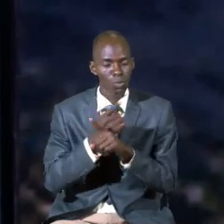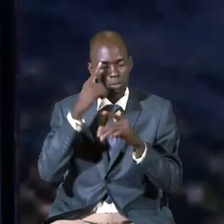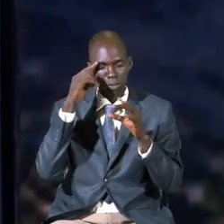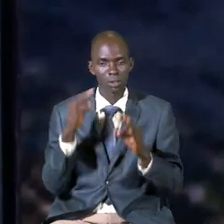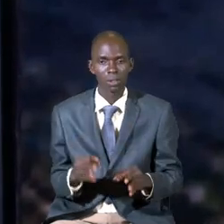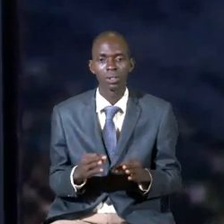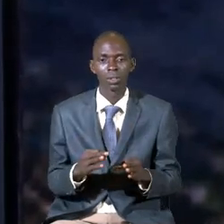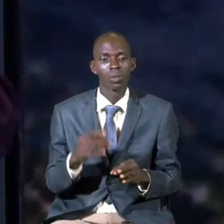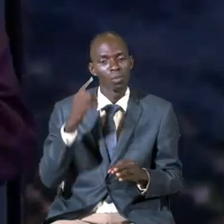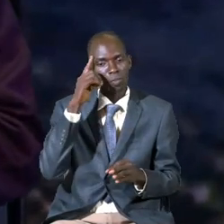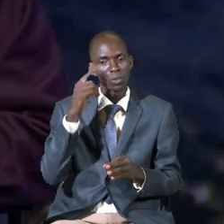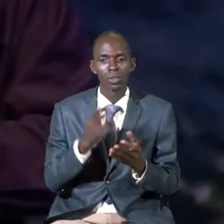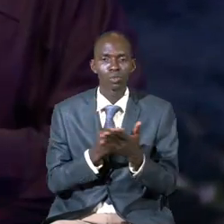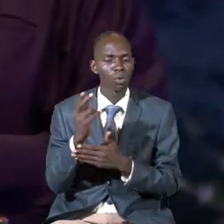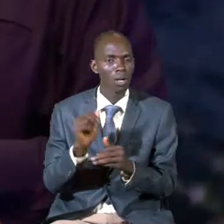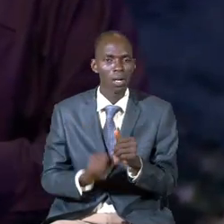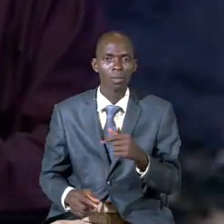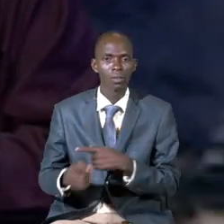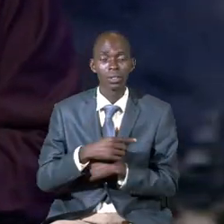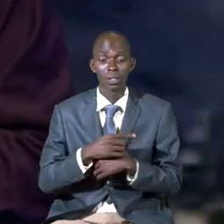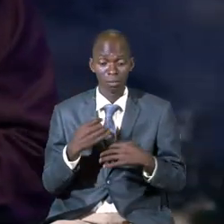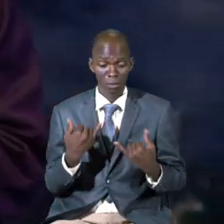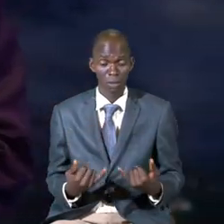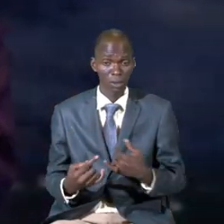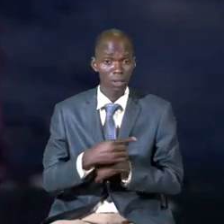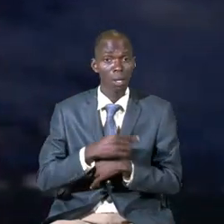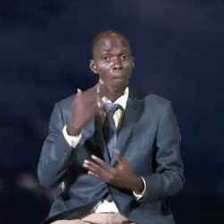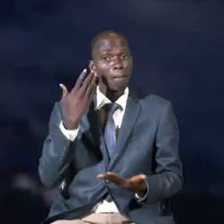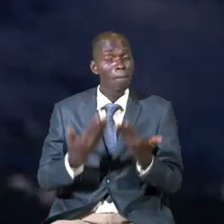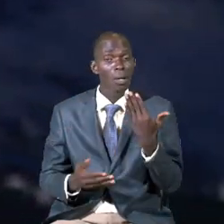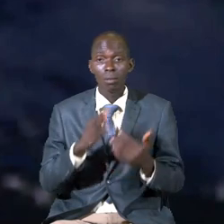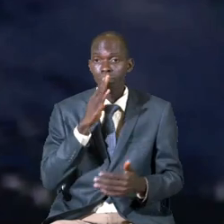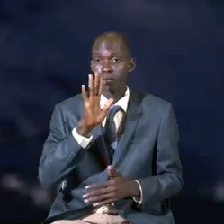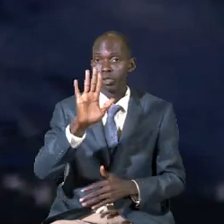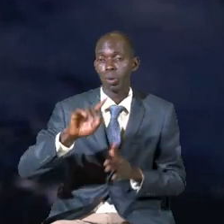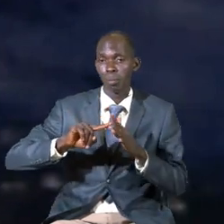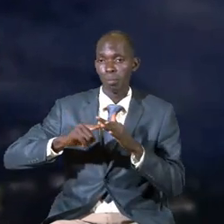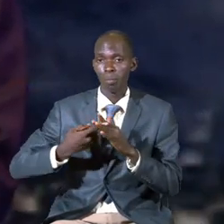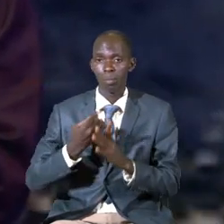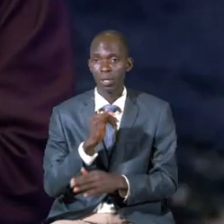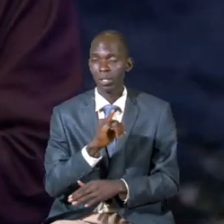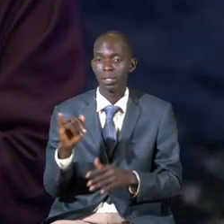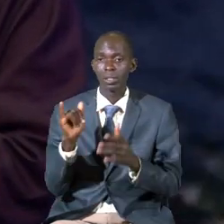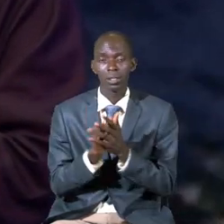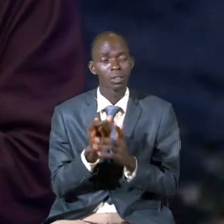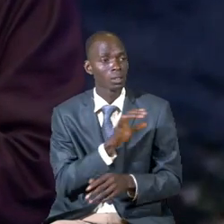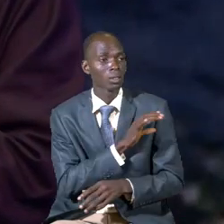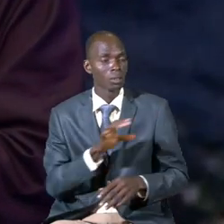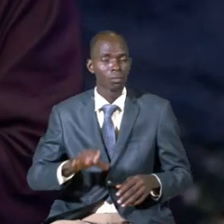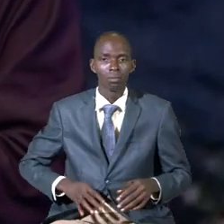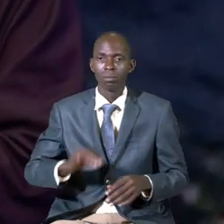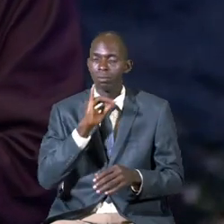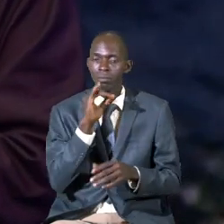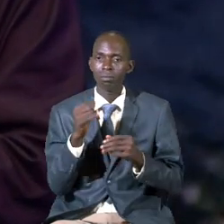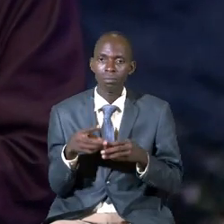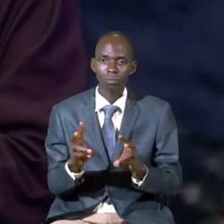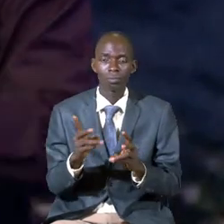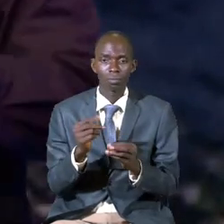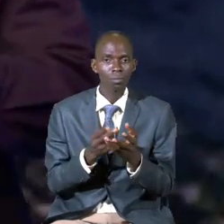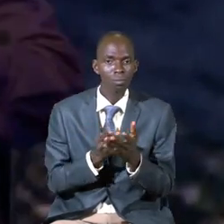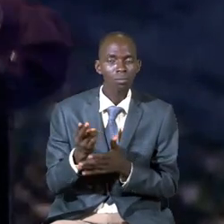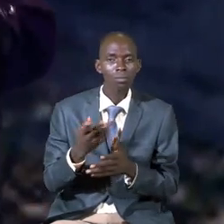for the truth every day today might be your beginning that christ is the way the truth and